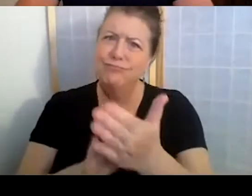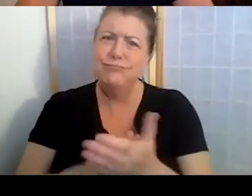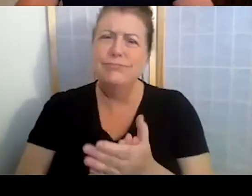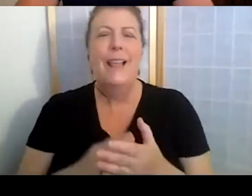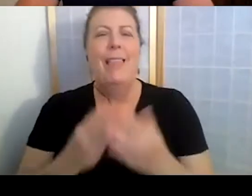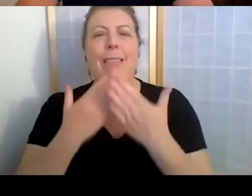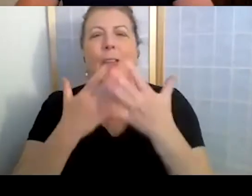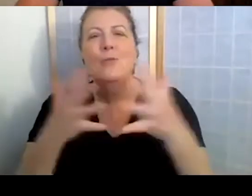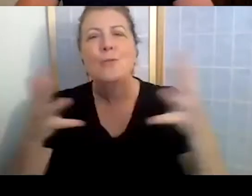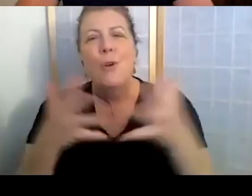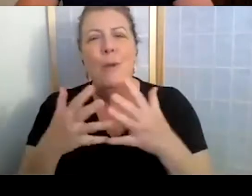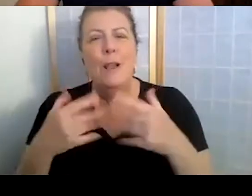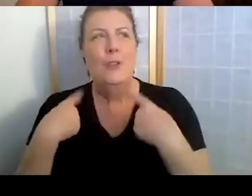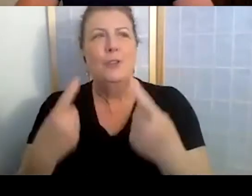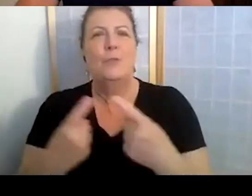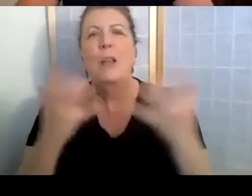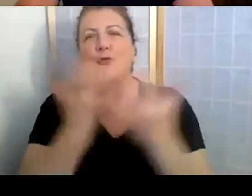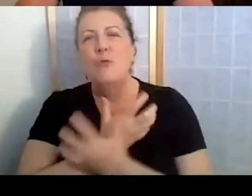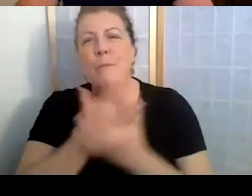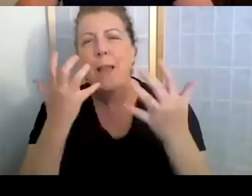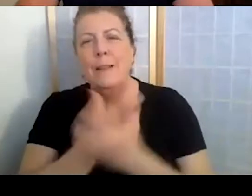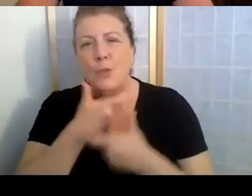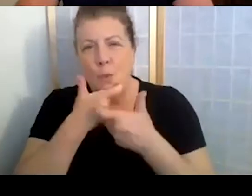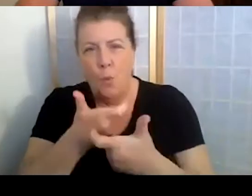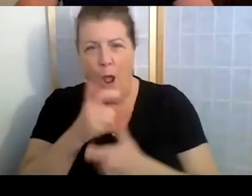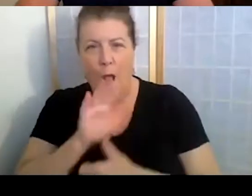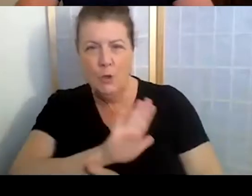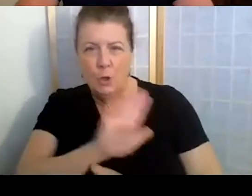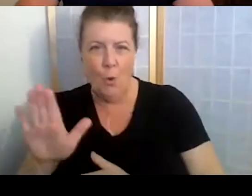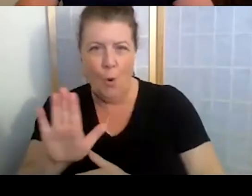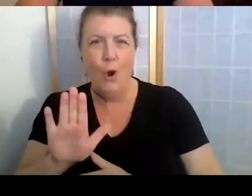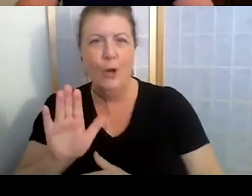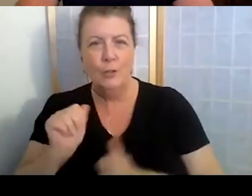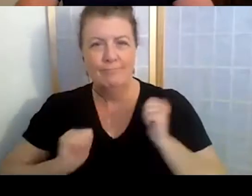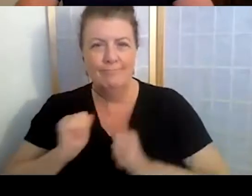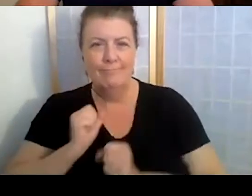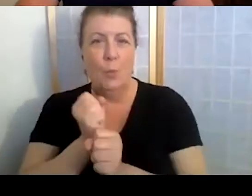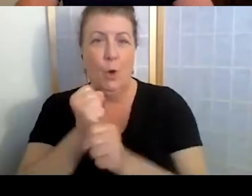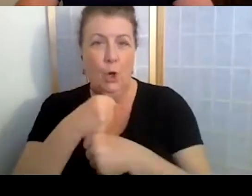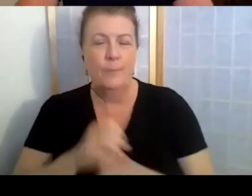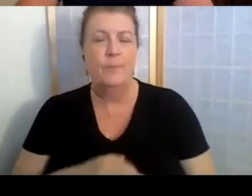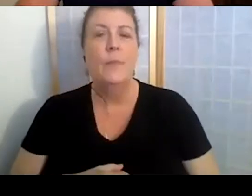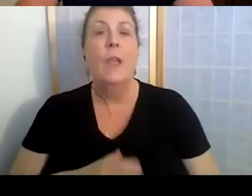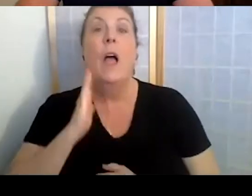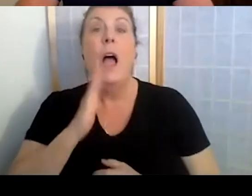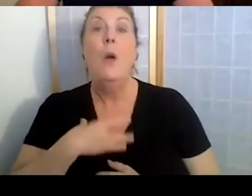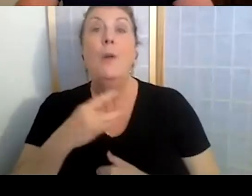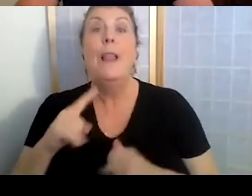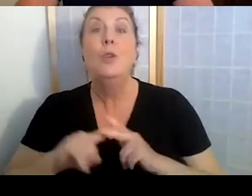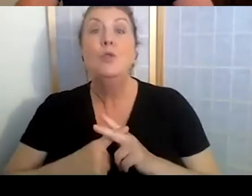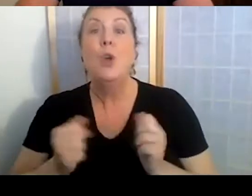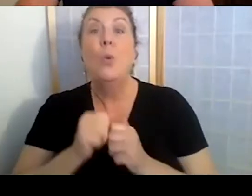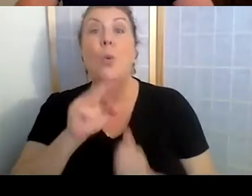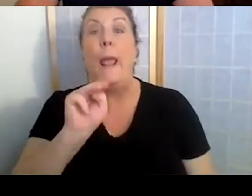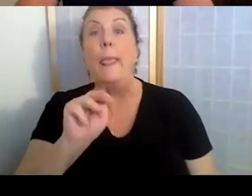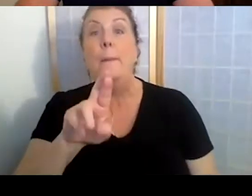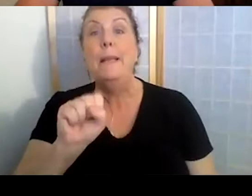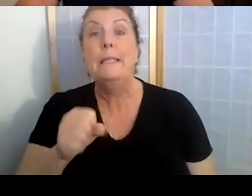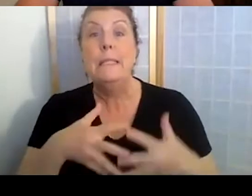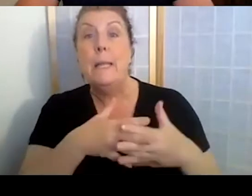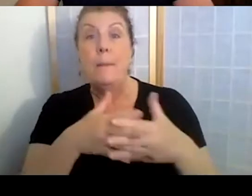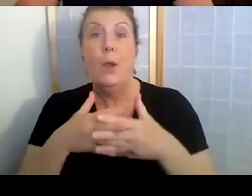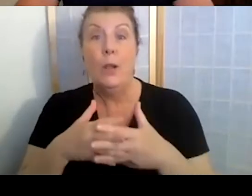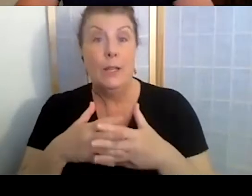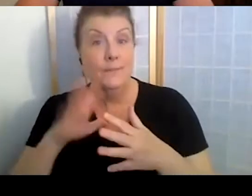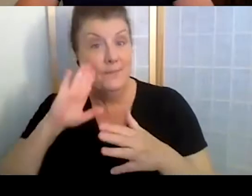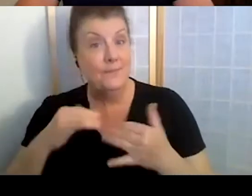tremendous to be able to watch your creations. I'd love to start with Mrs. America. Tonight is the Republican